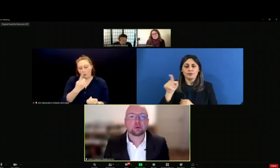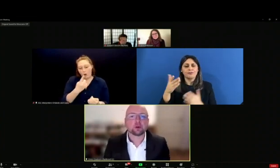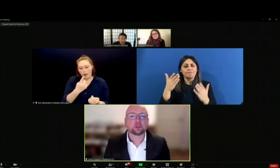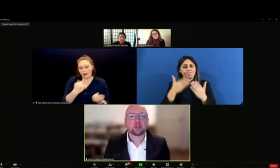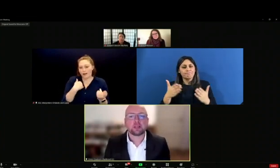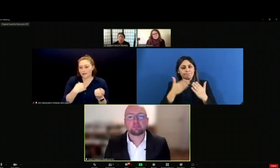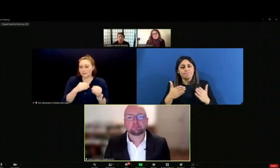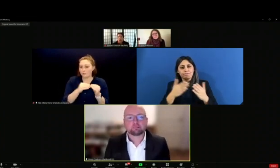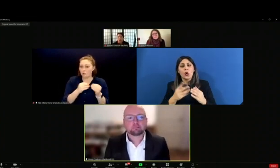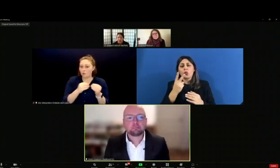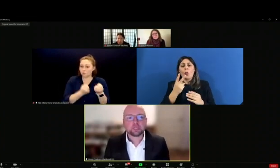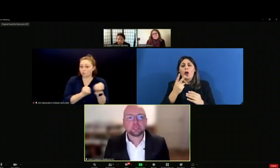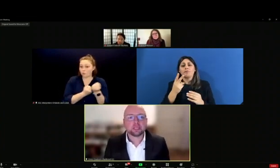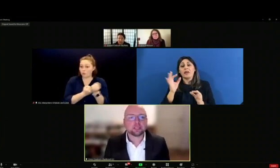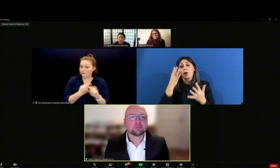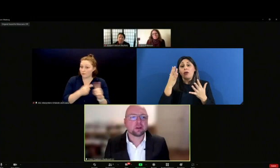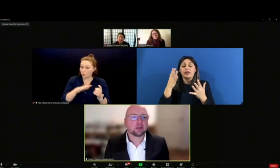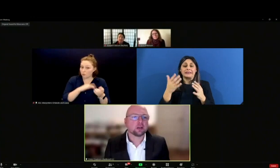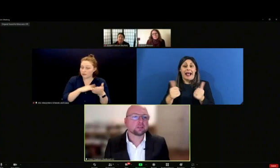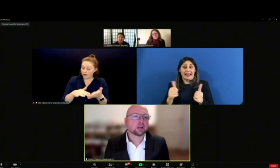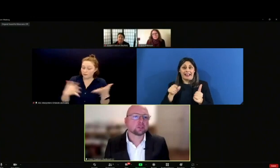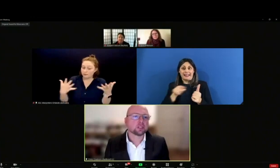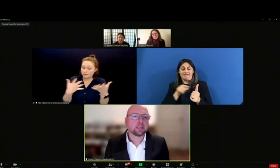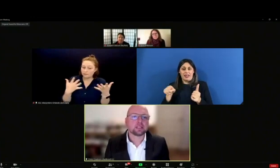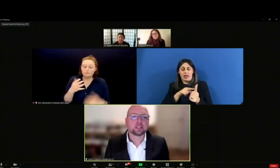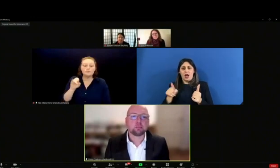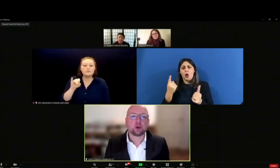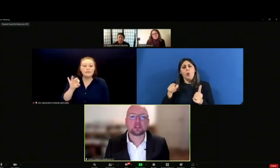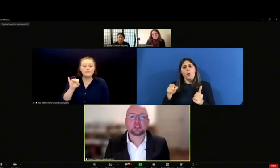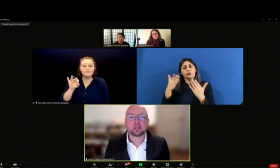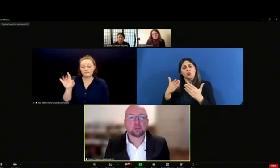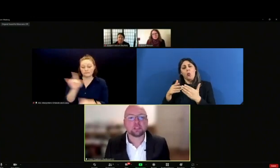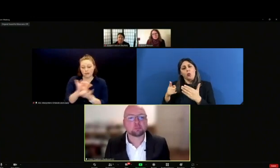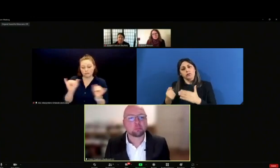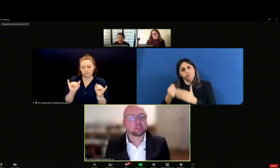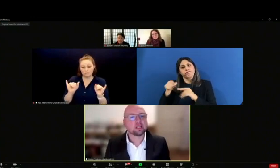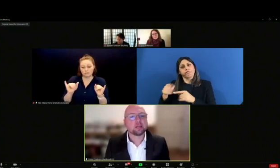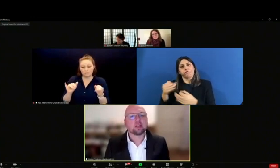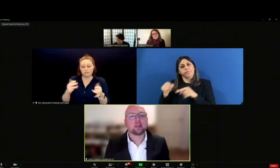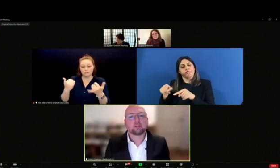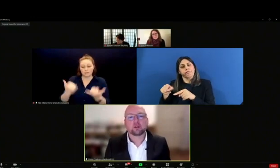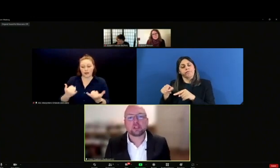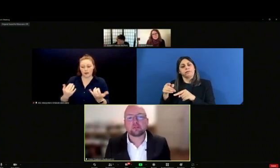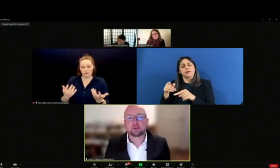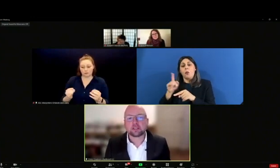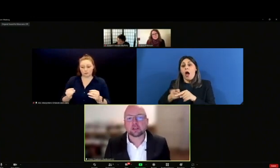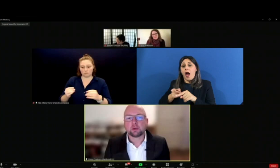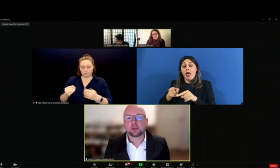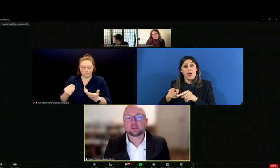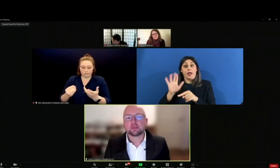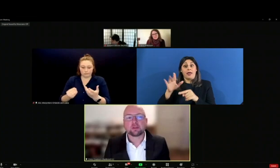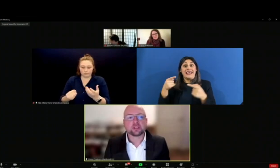support from your study is that if simultaneity has emerged as a linguistic property for achieving